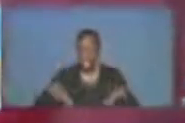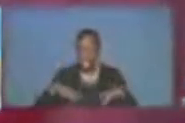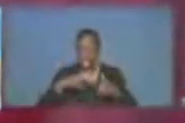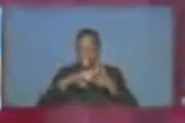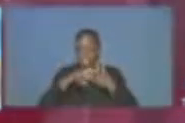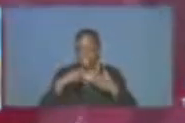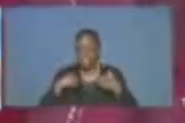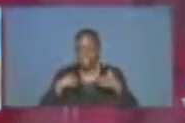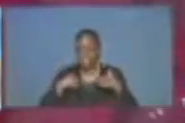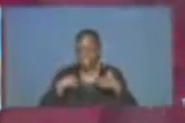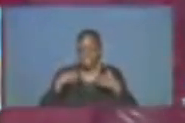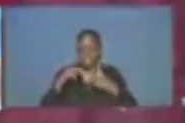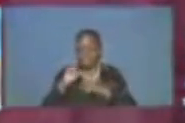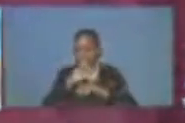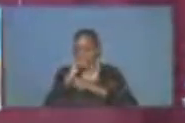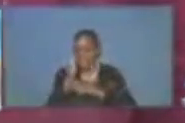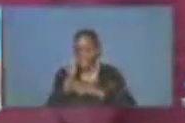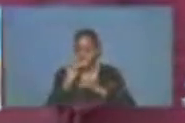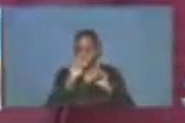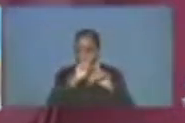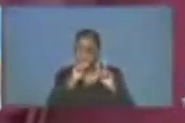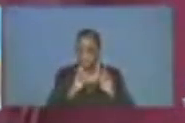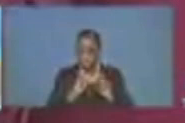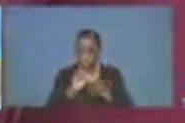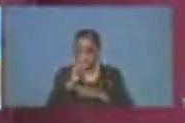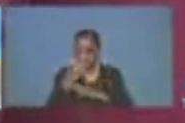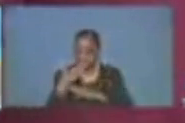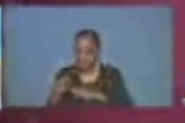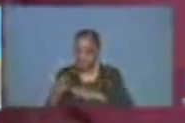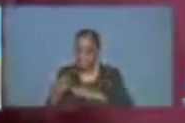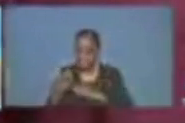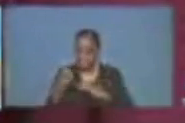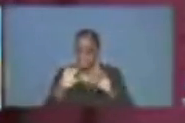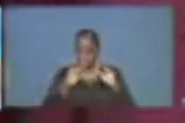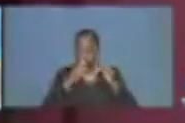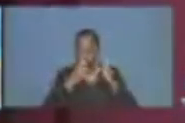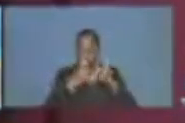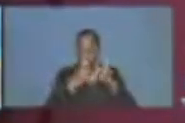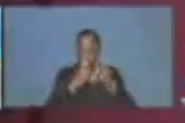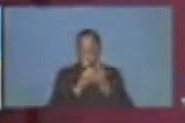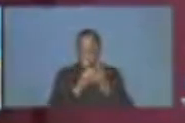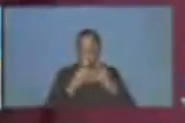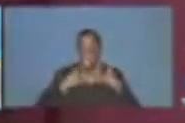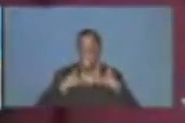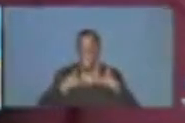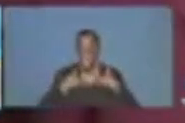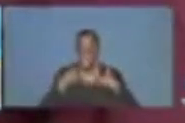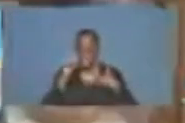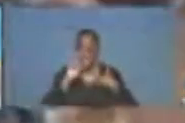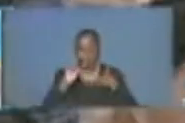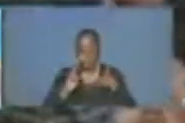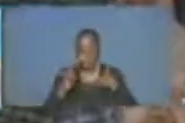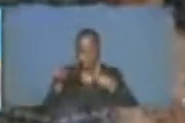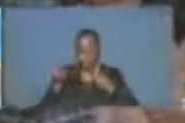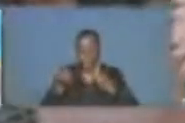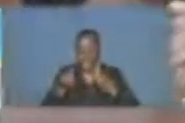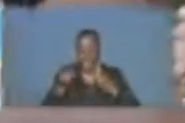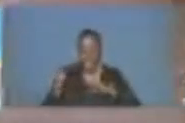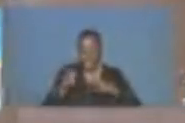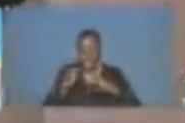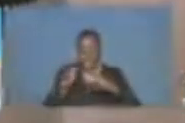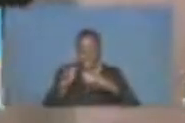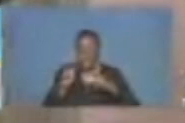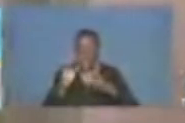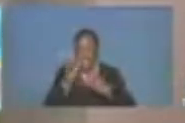other anti-aging treatments, among other things. The group held a soft opening on Saturday, treating visitors to a tour and